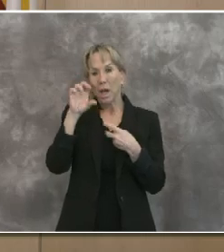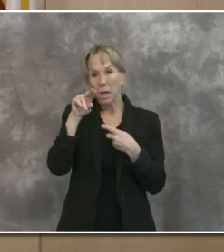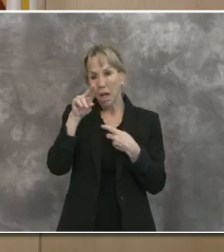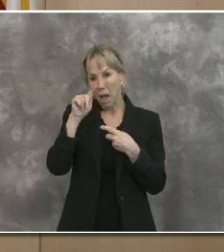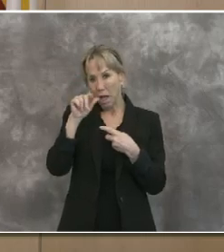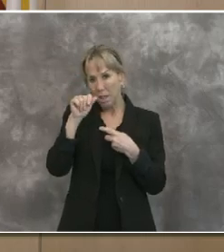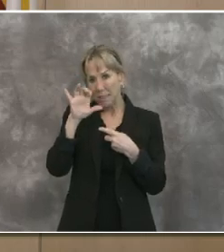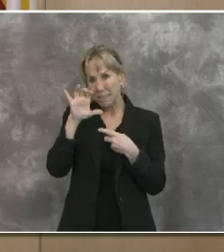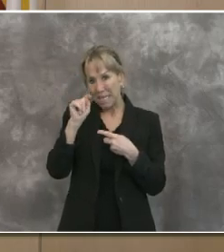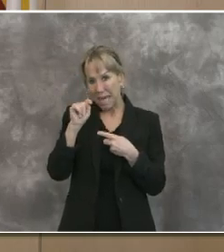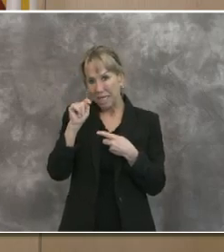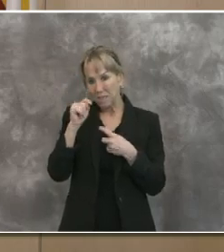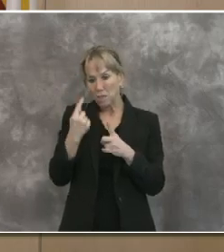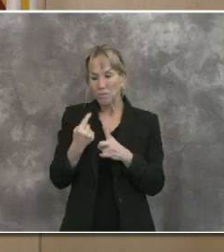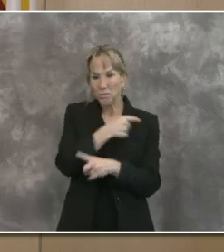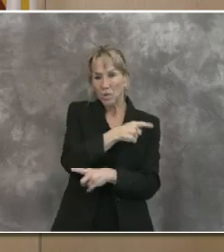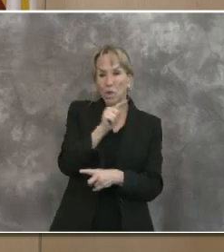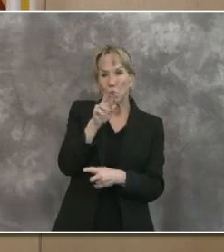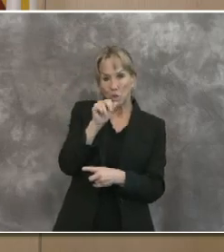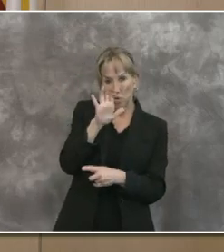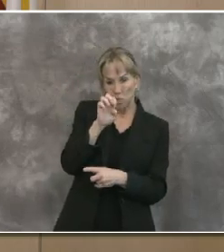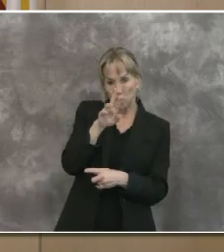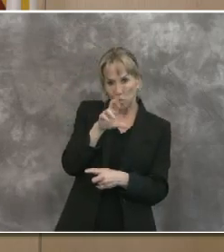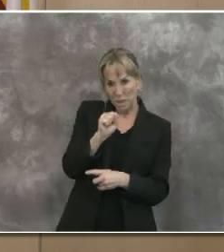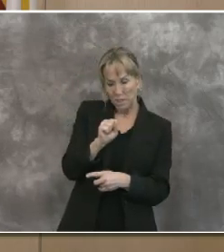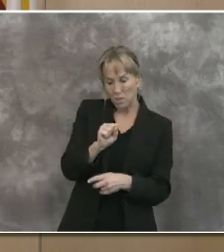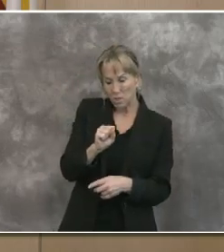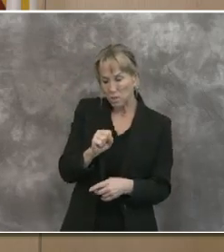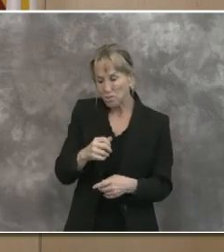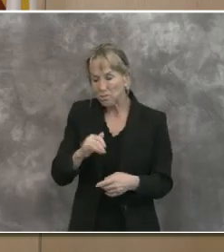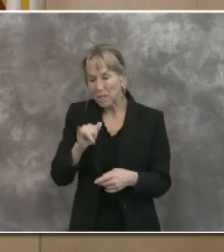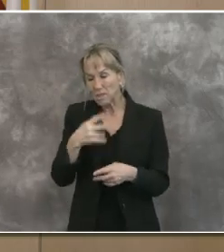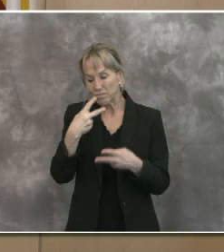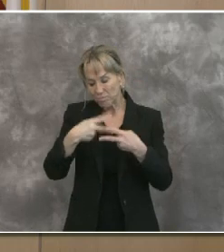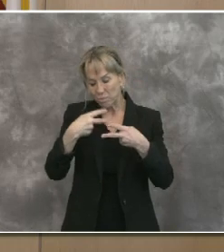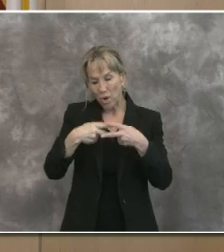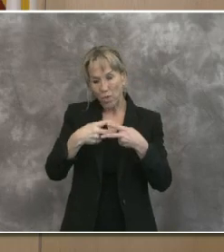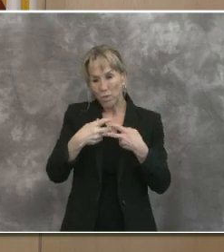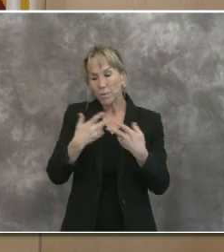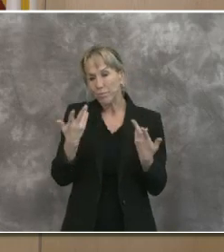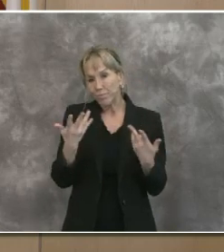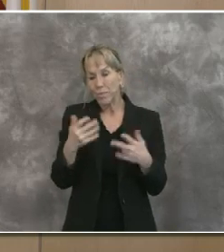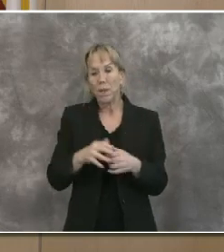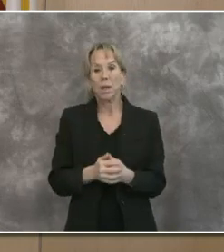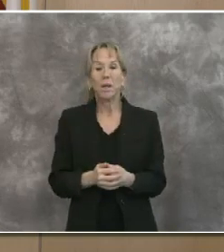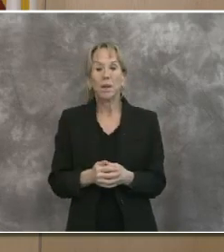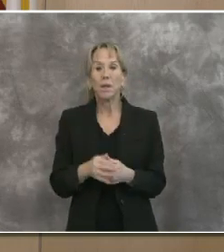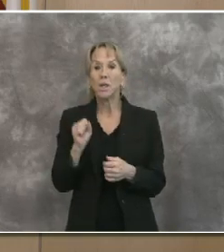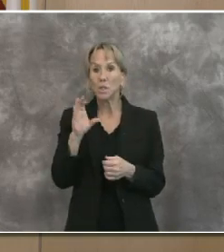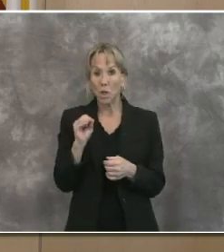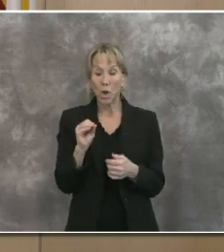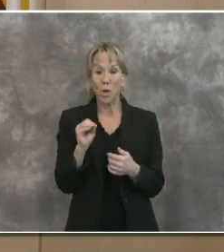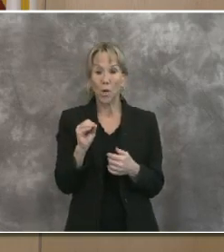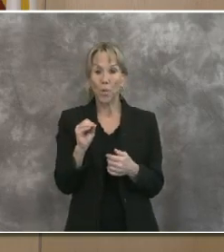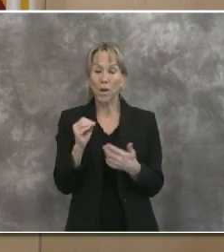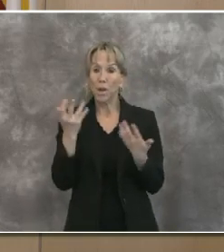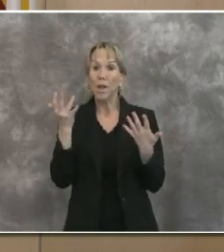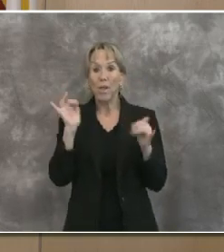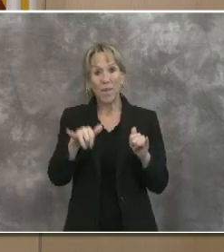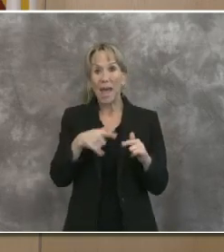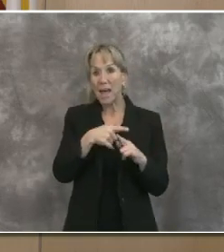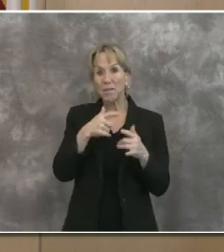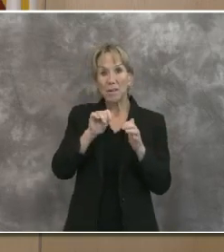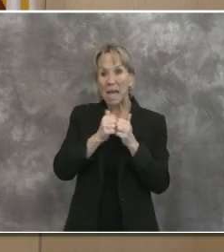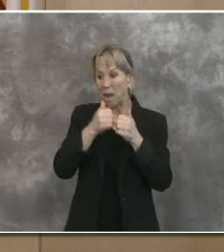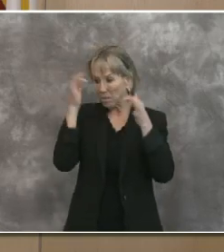as we continue to test, we will bring on more contact tracers. So that's driven by